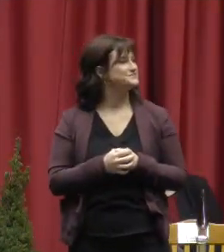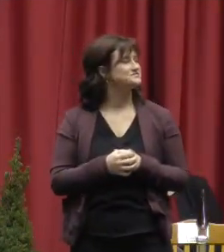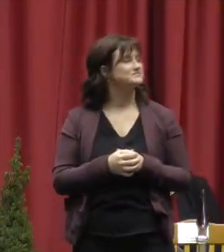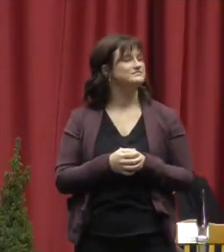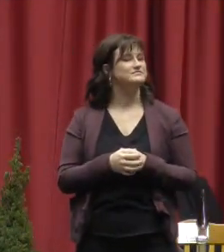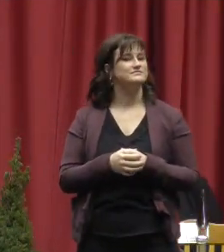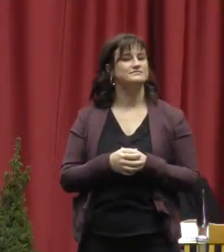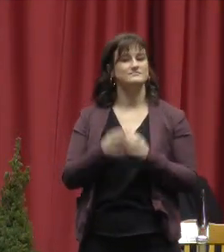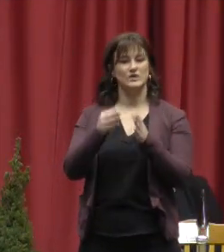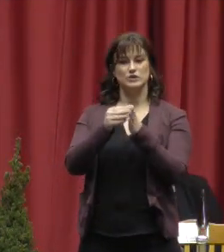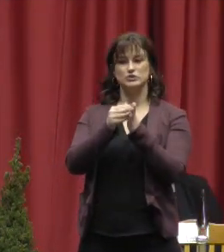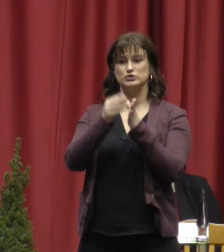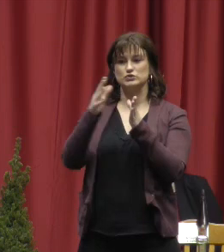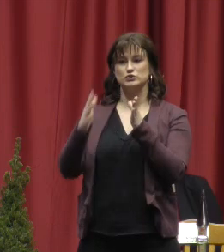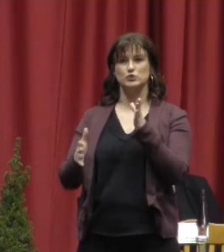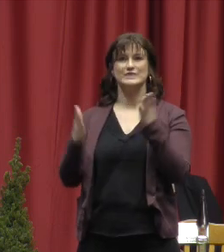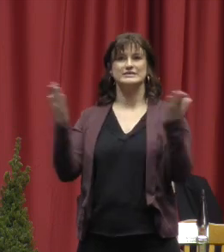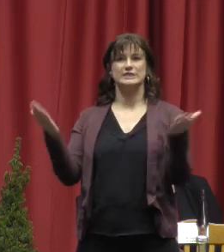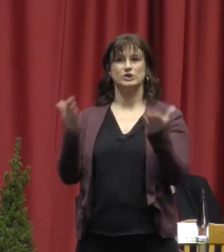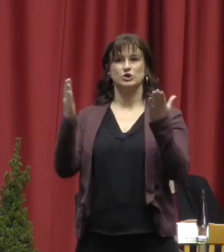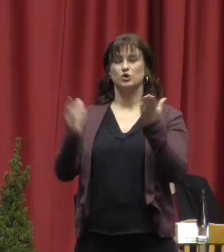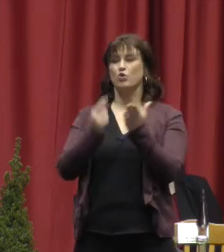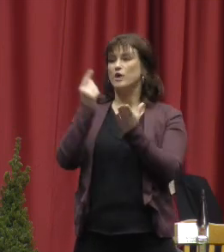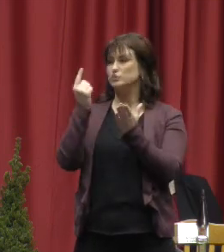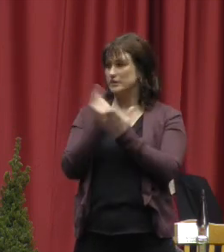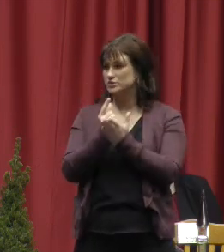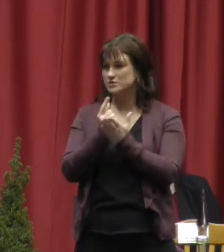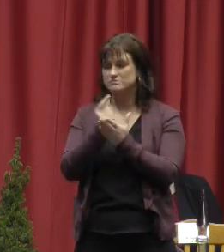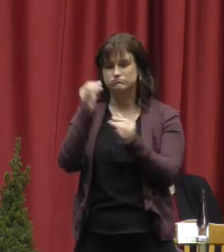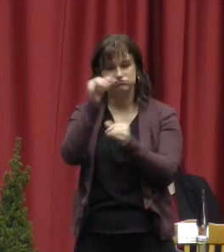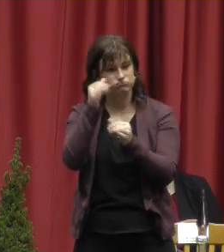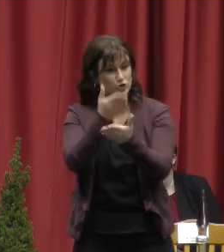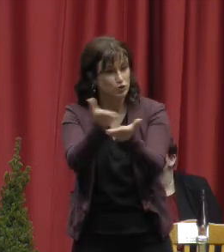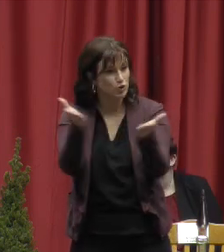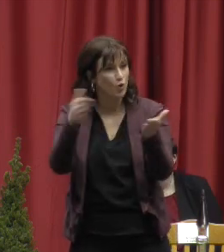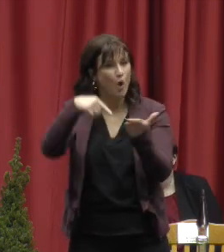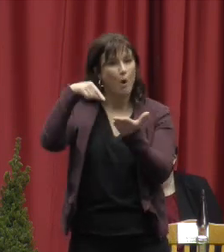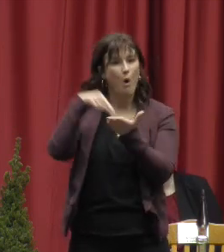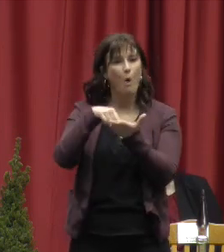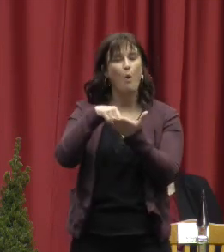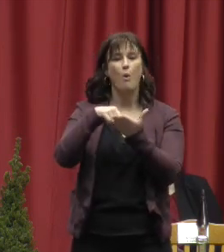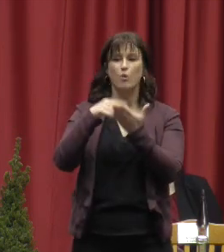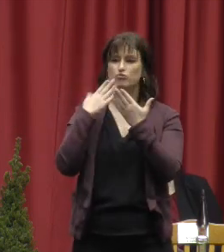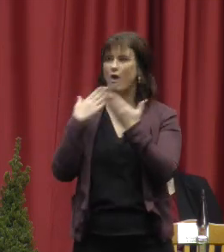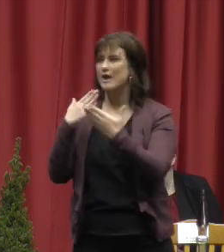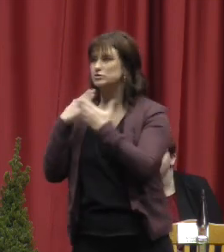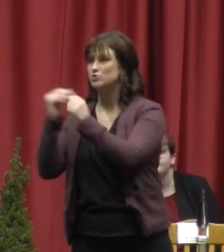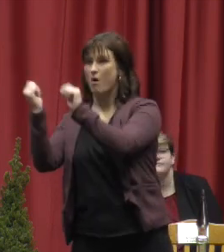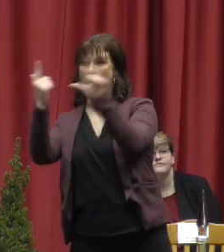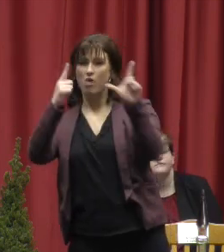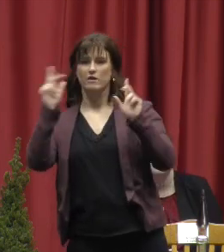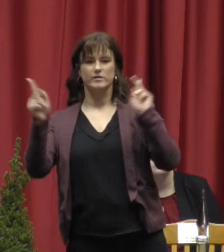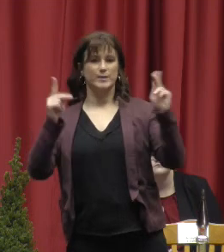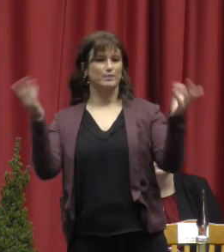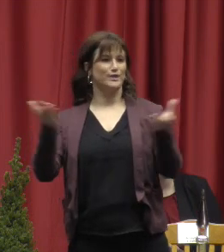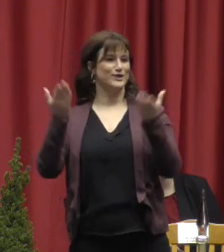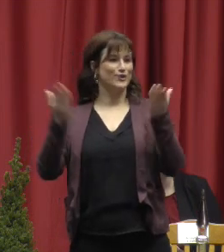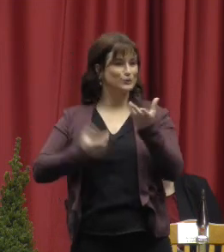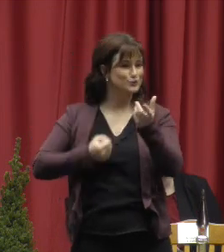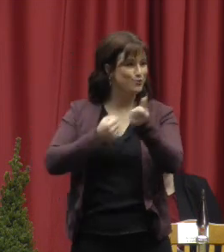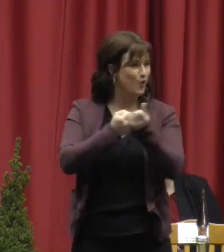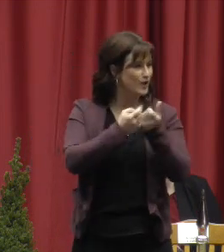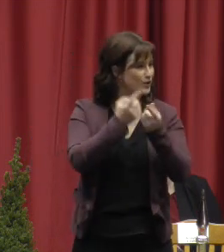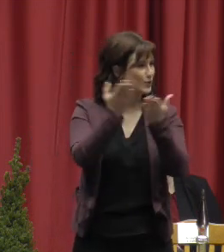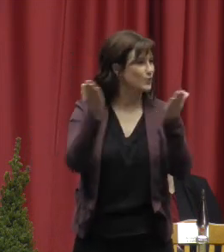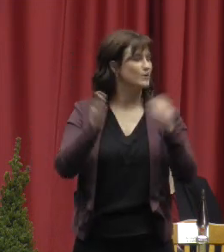And the students here graduating today, you owe a debt of gratitude to all of those who are here supporting you and those who could not